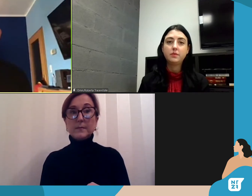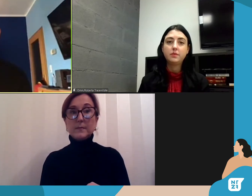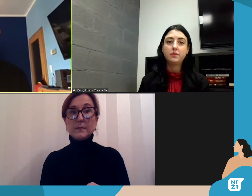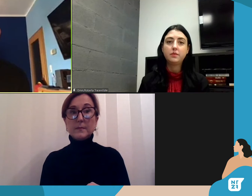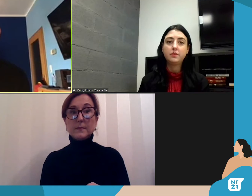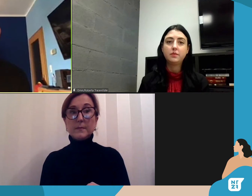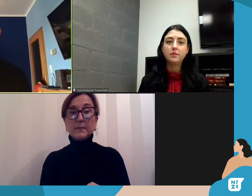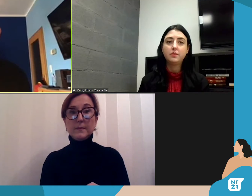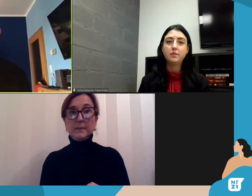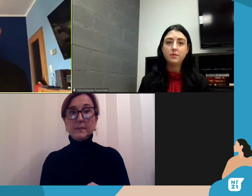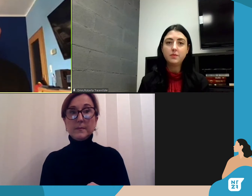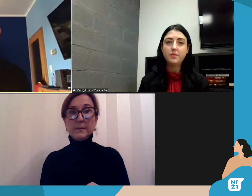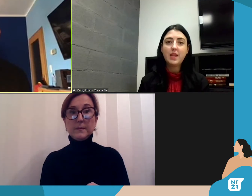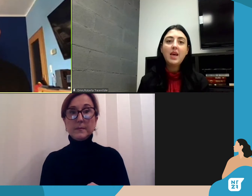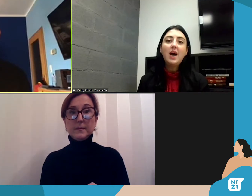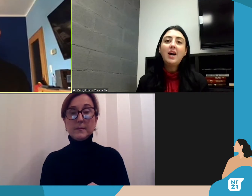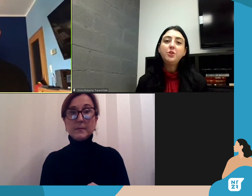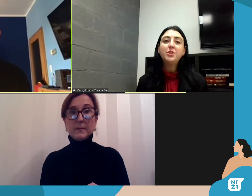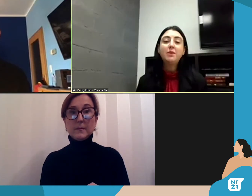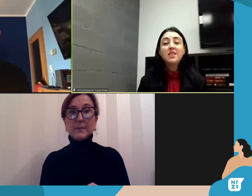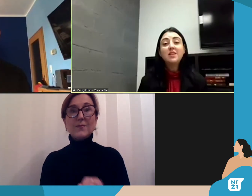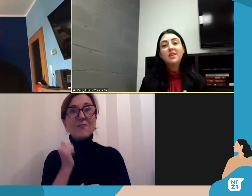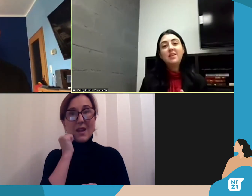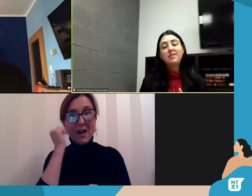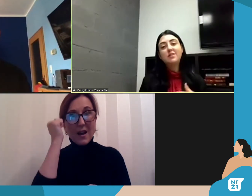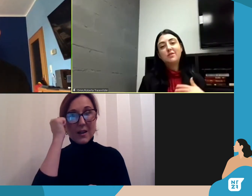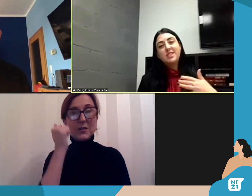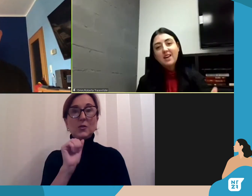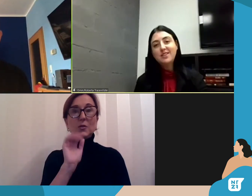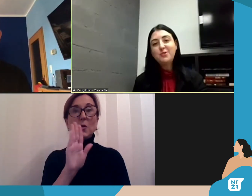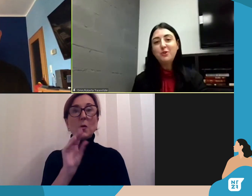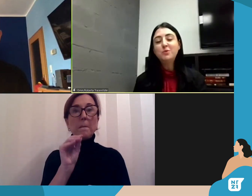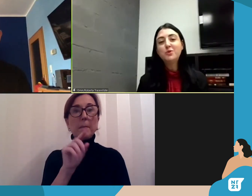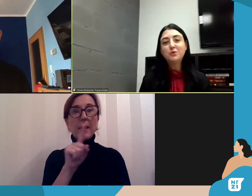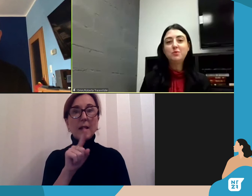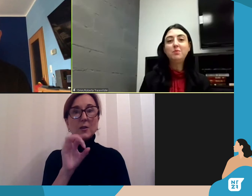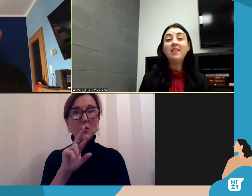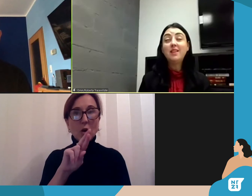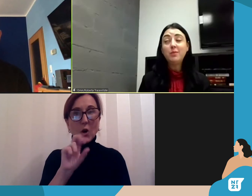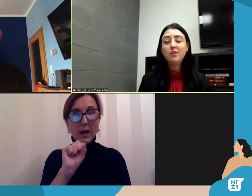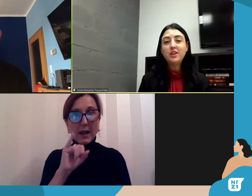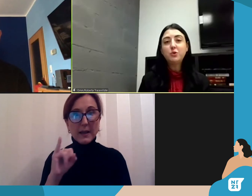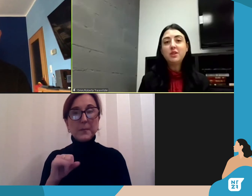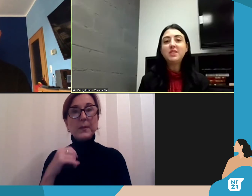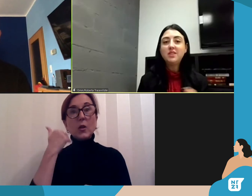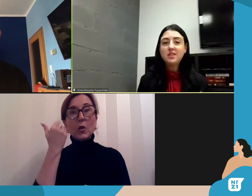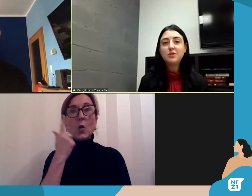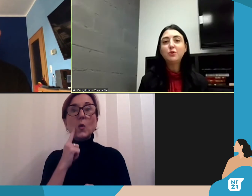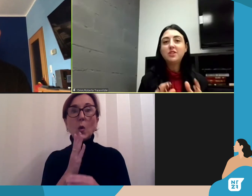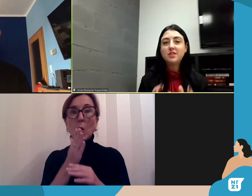Decisions of the court should be based on legal provisions. Thank you, Mr.